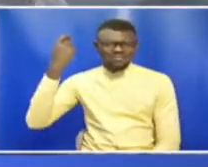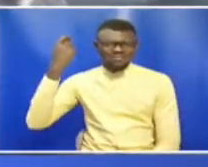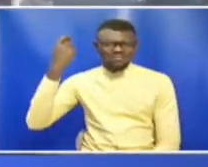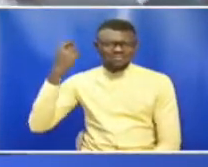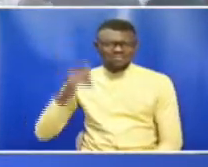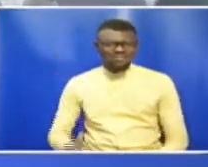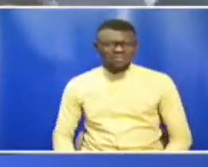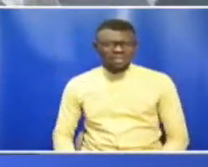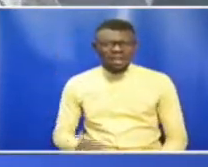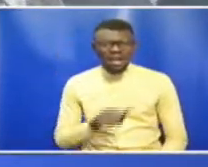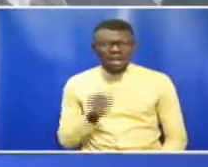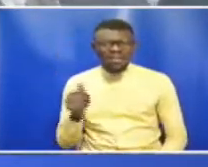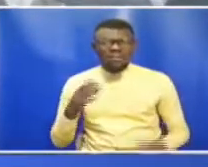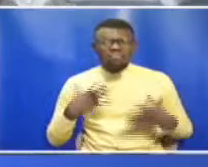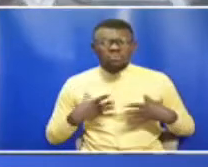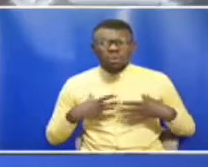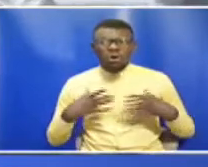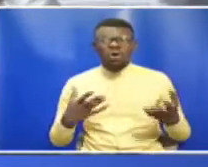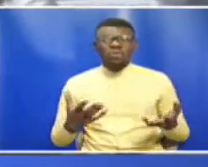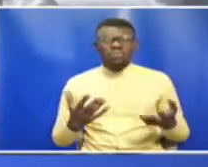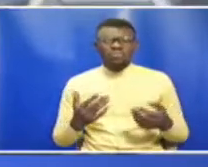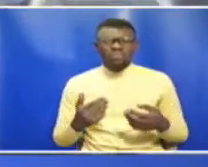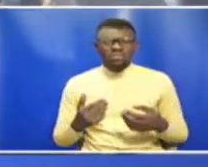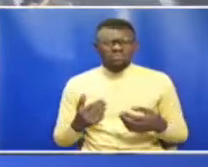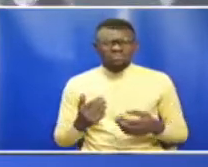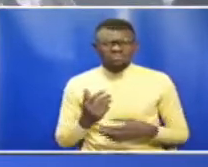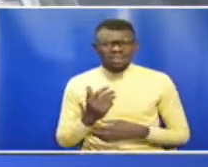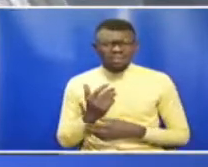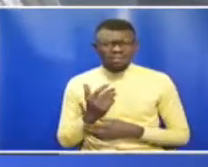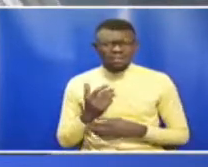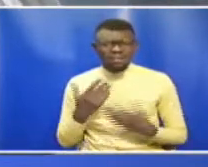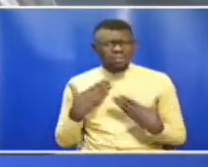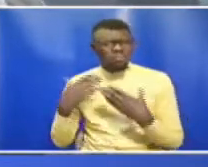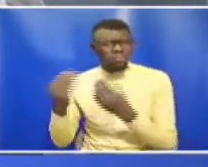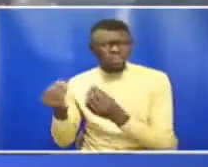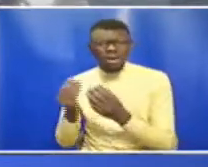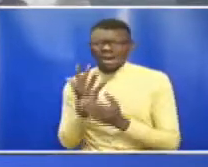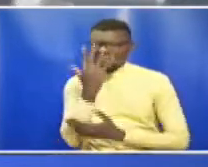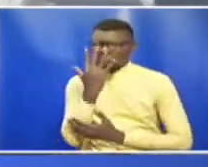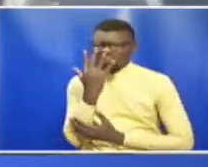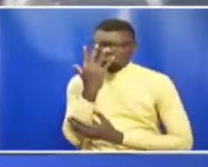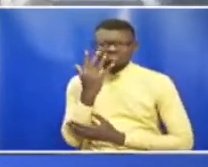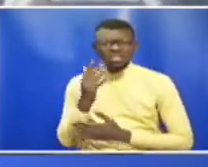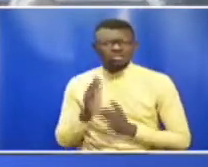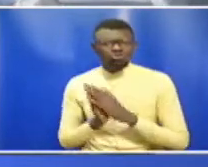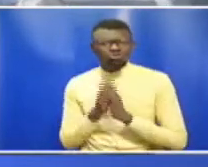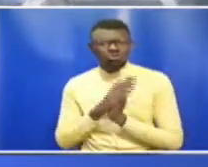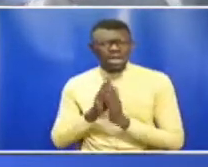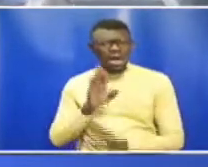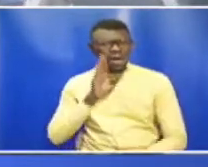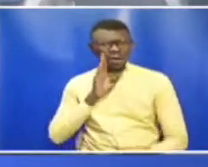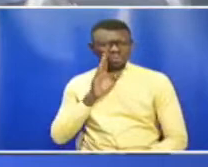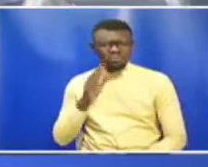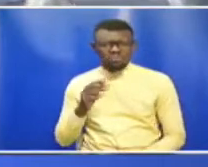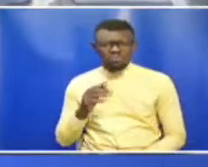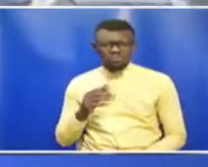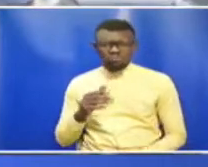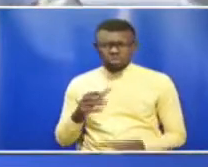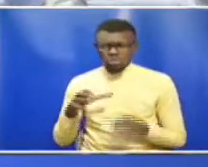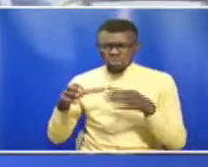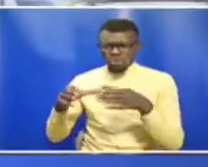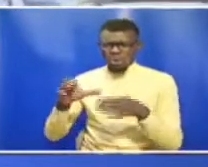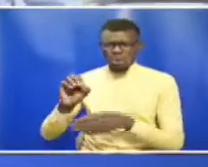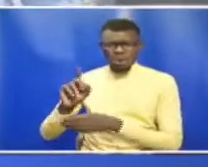Wale watu wamekuwa wanaleta aibu, wakileta porojo, wakisema ya kwamba One Kenya Alliance